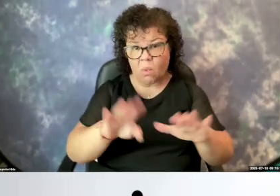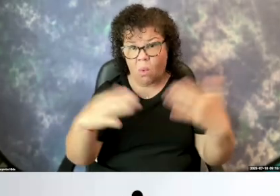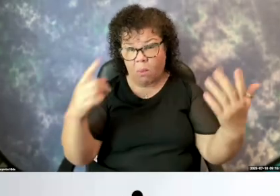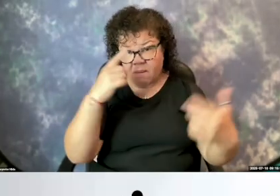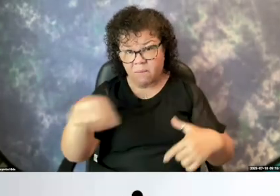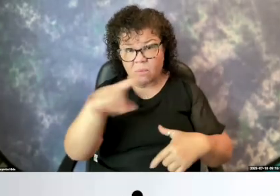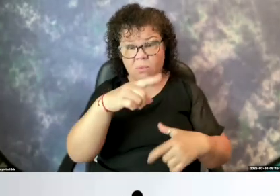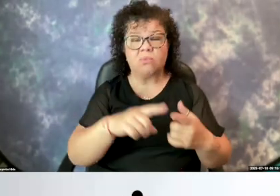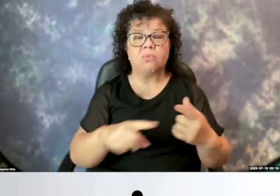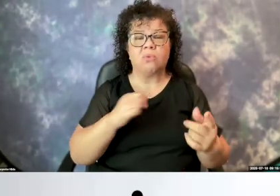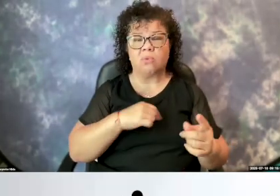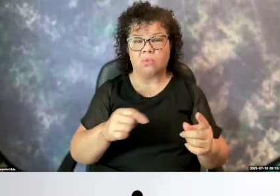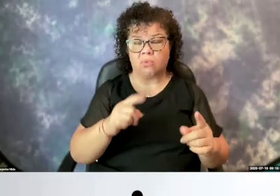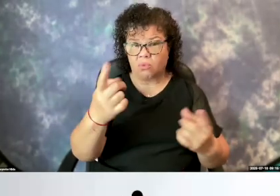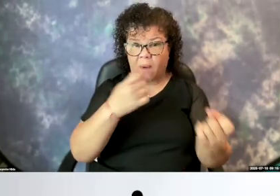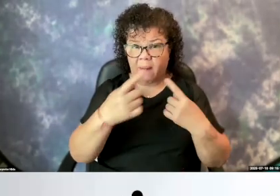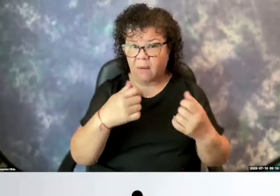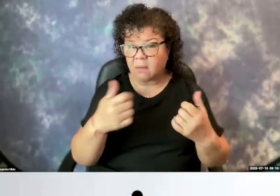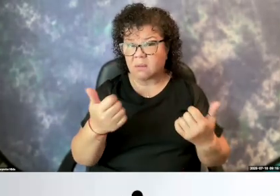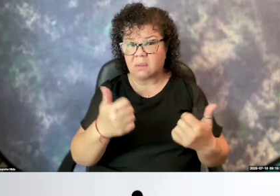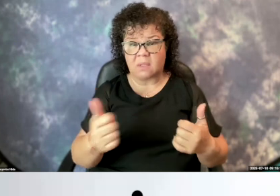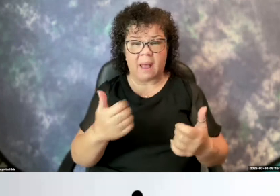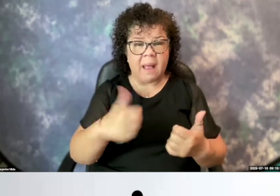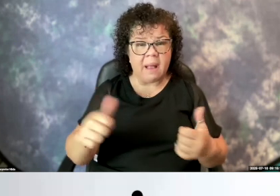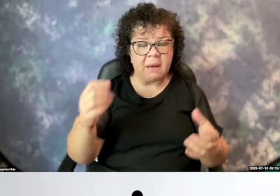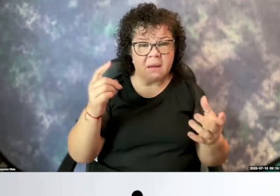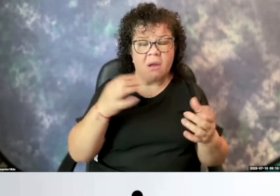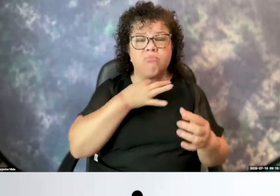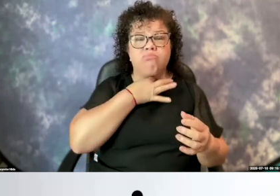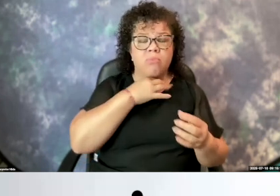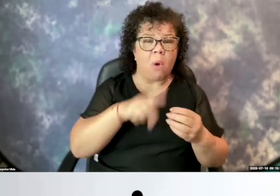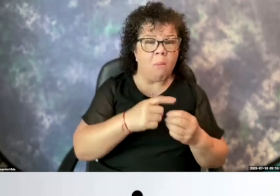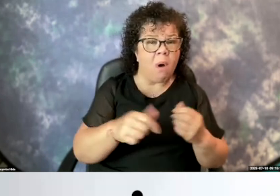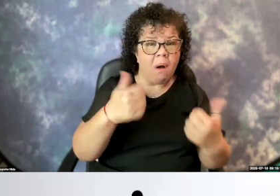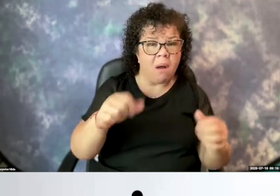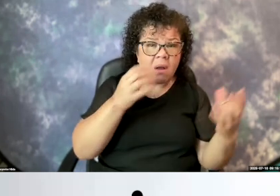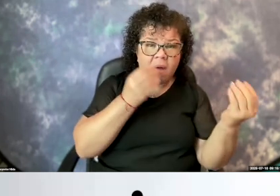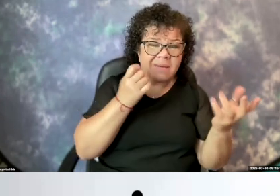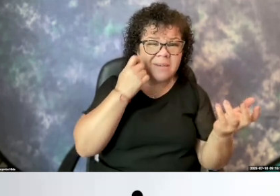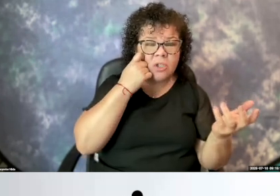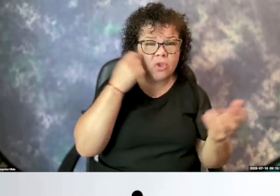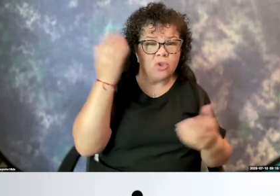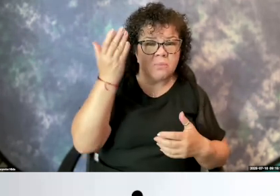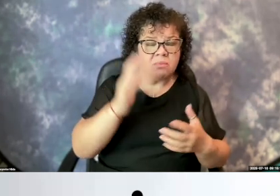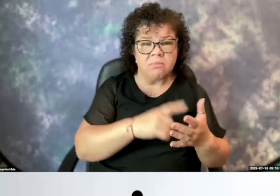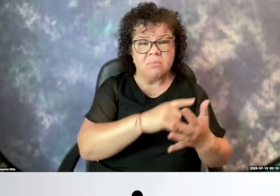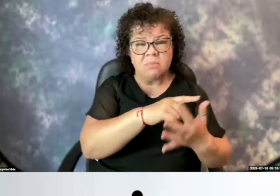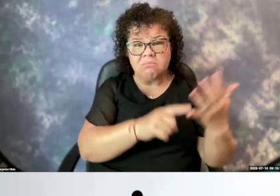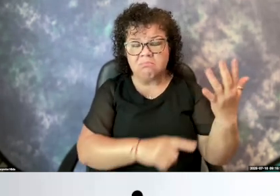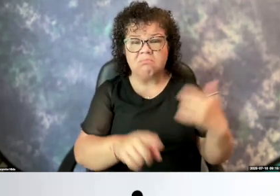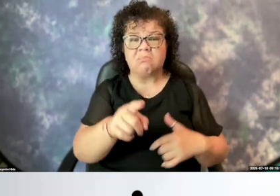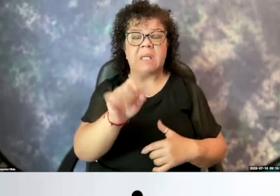We're now going to open the floor for everyone. If you have questions or comments on the material that we've covered thus far in the